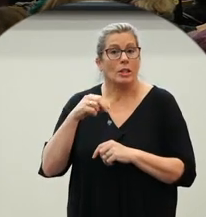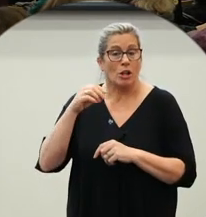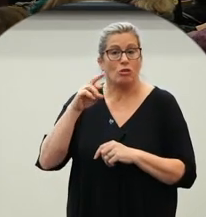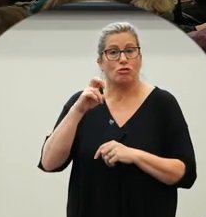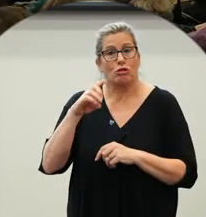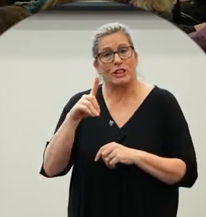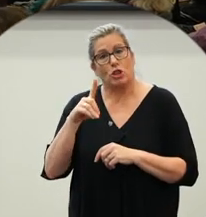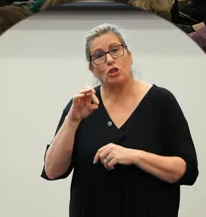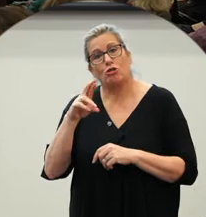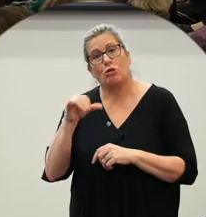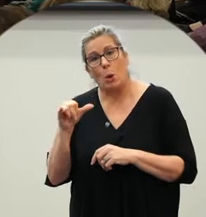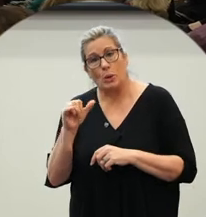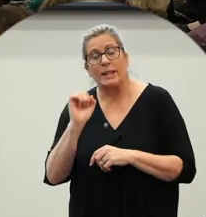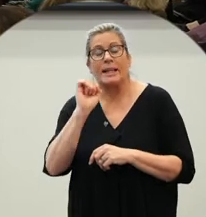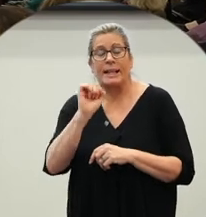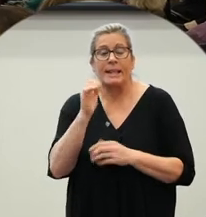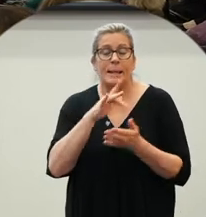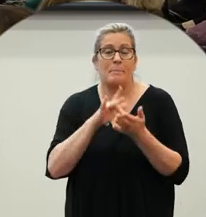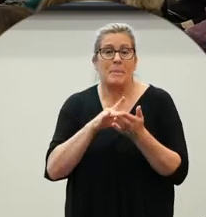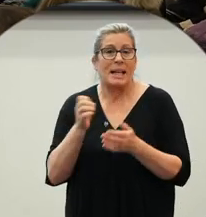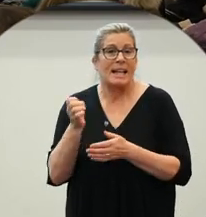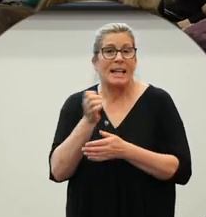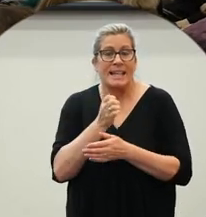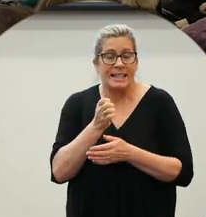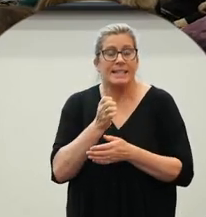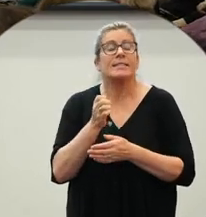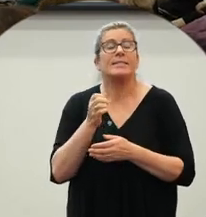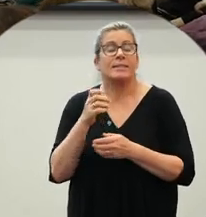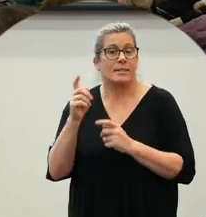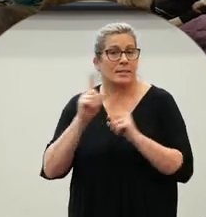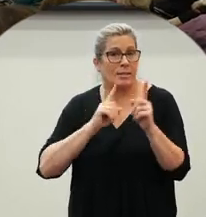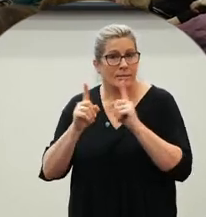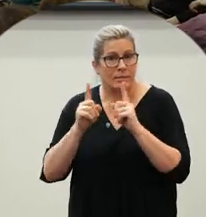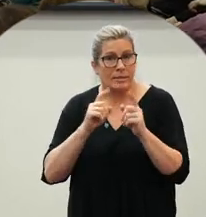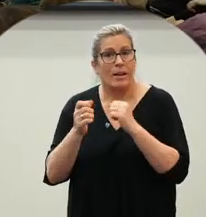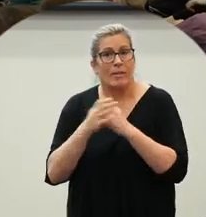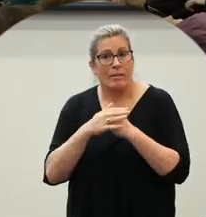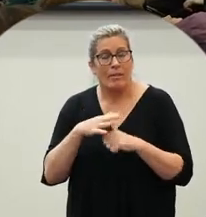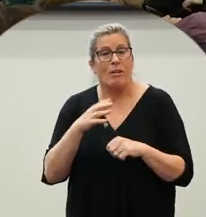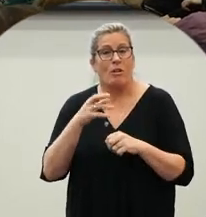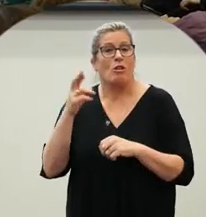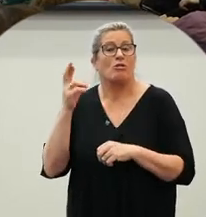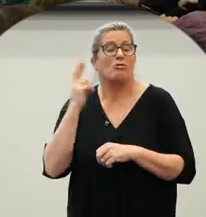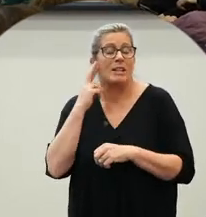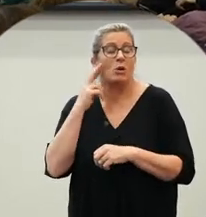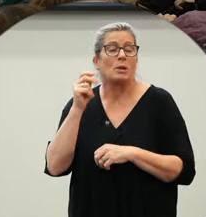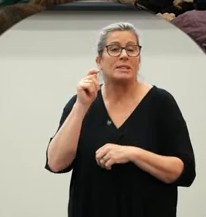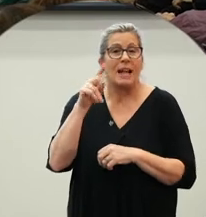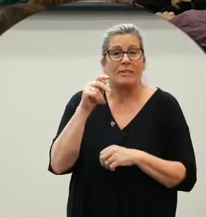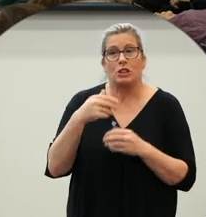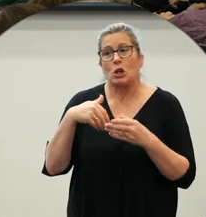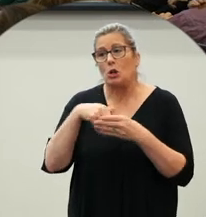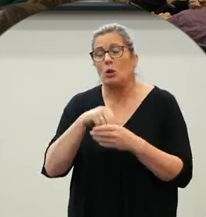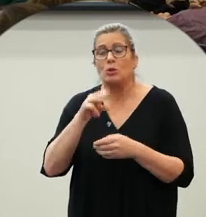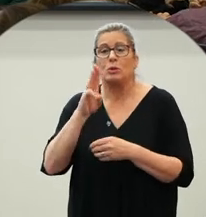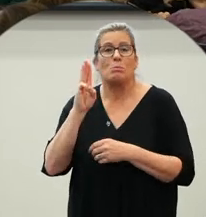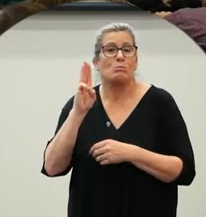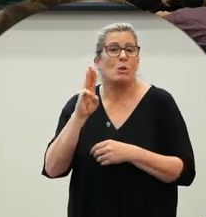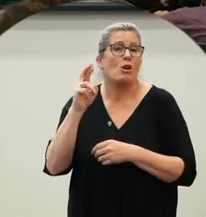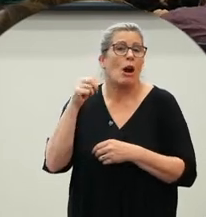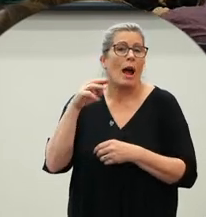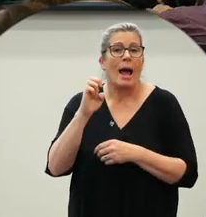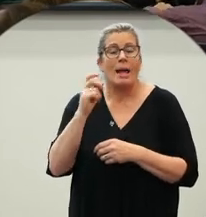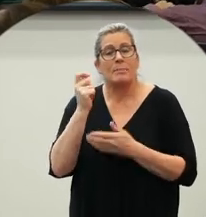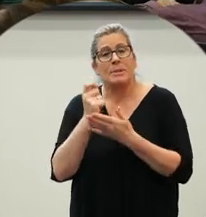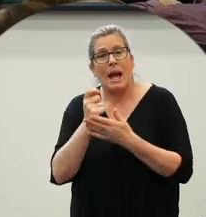He's formerly Middle East correspondent for RTE News and Current Affairs and presented programmes on both radio and television, including Primetime, The News at One, and This